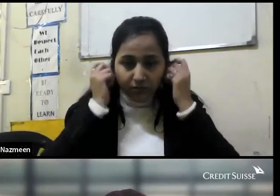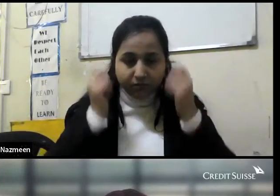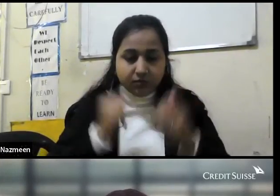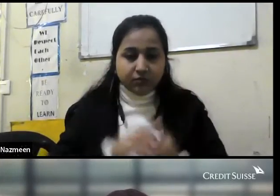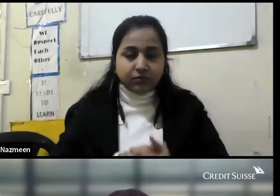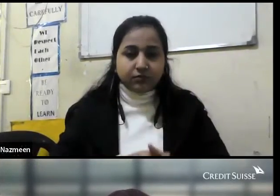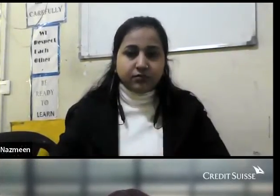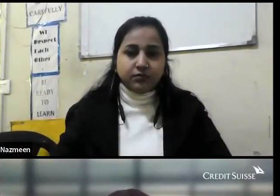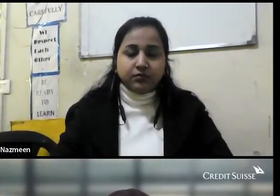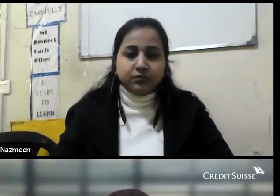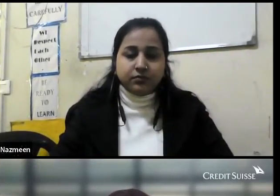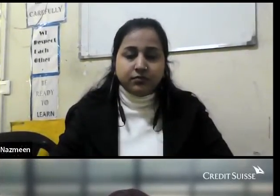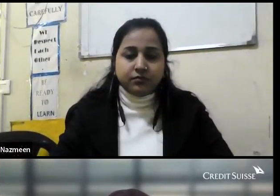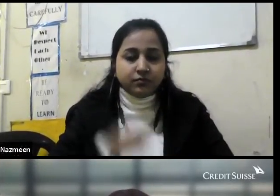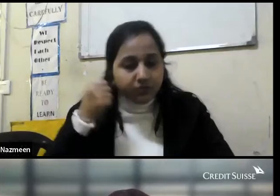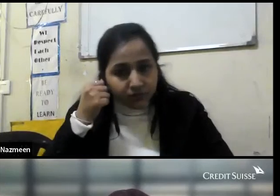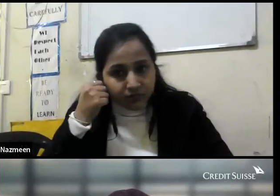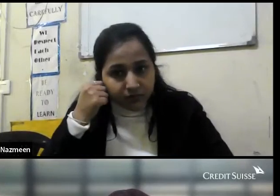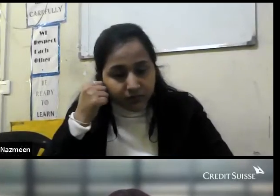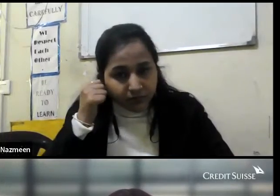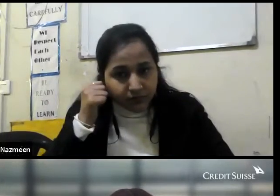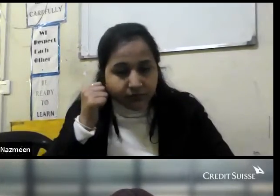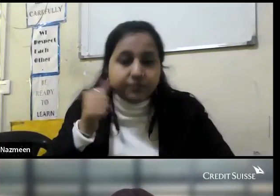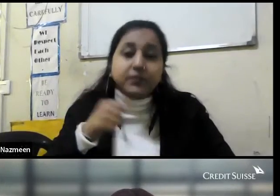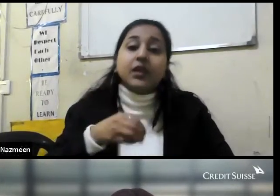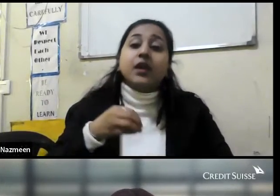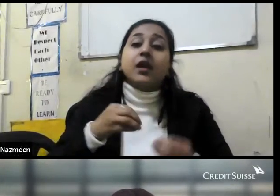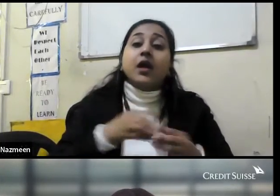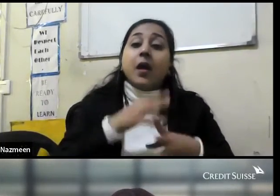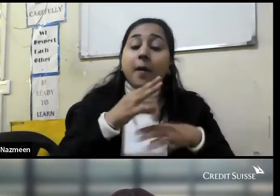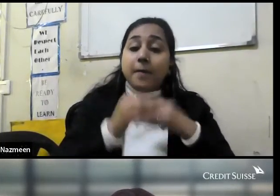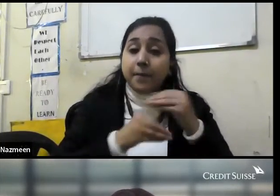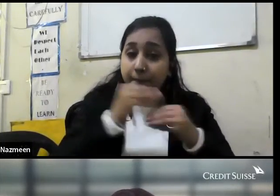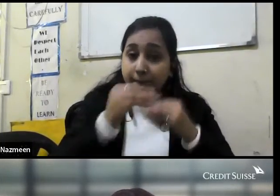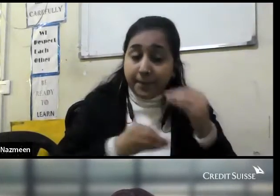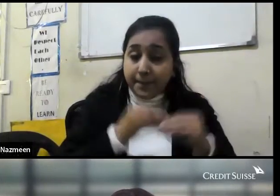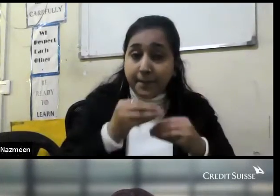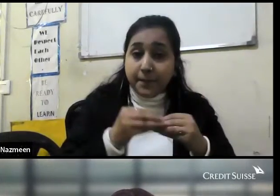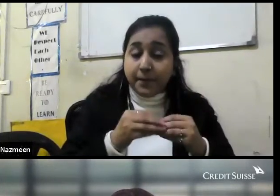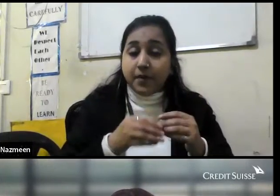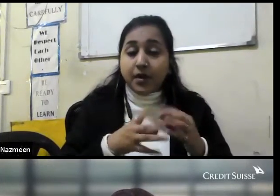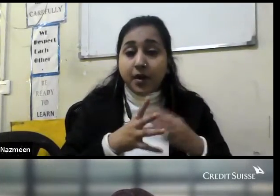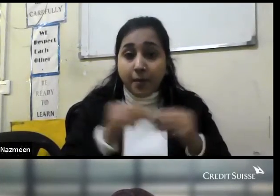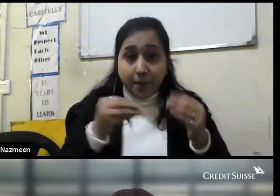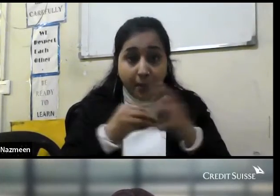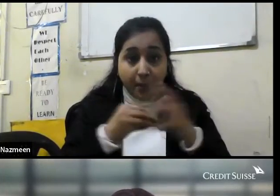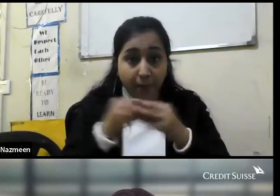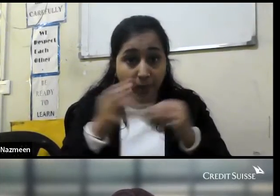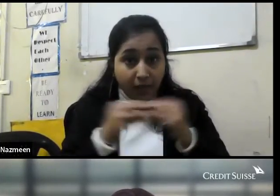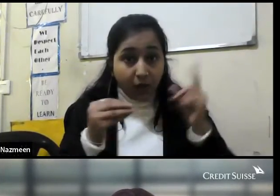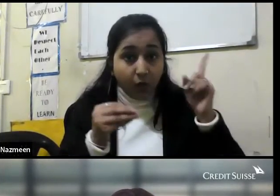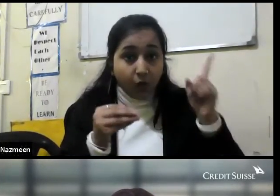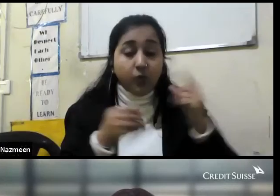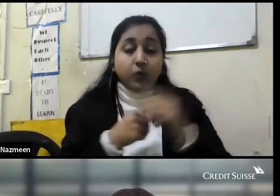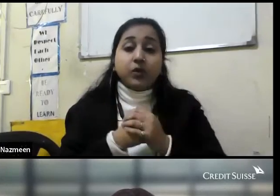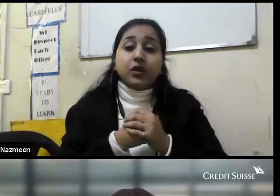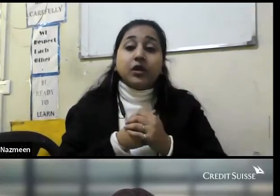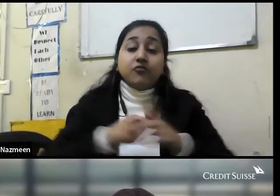fall first from I am Bangalore, and he was paralyzed, waist below, wheelchair